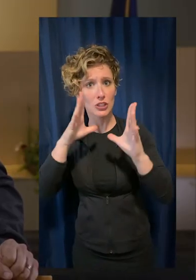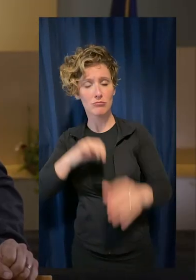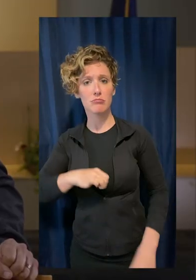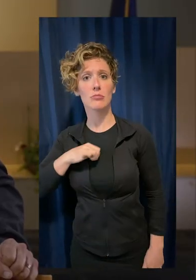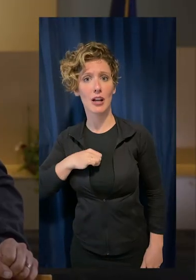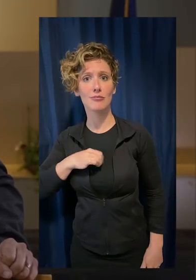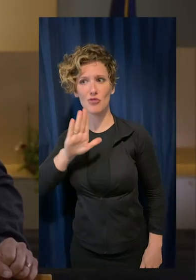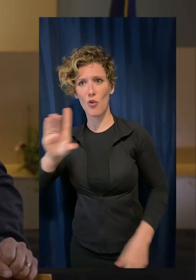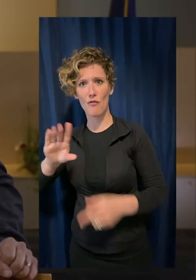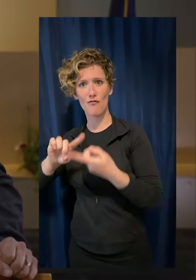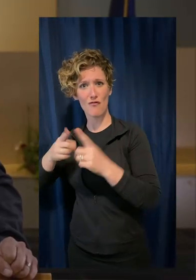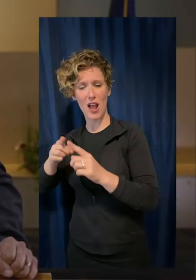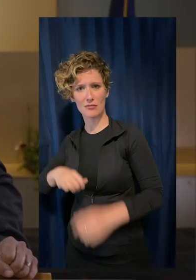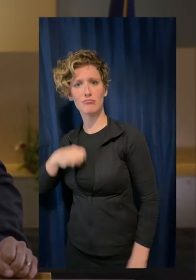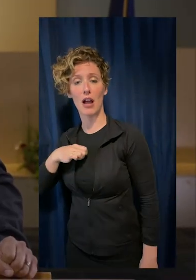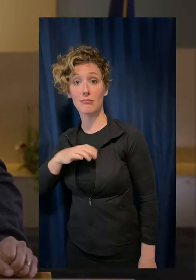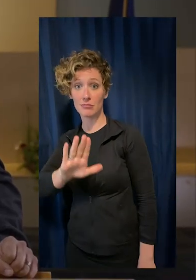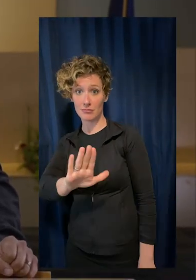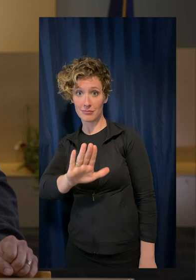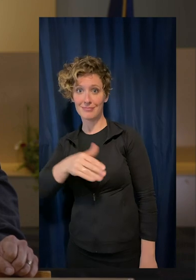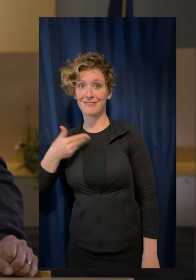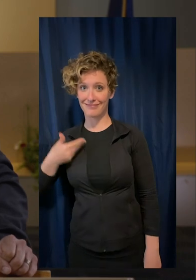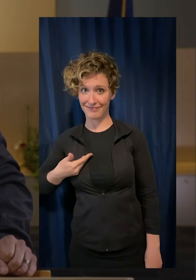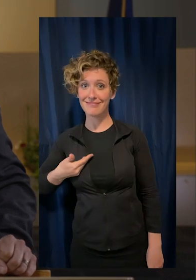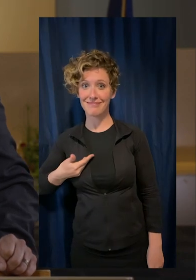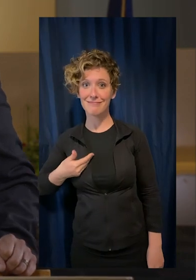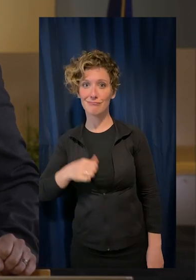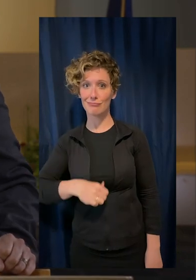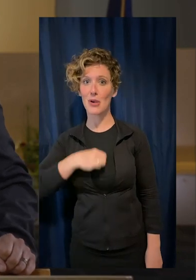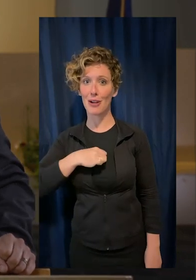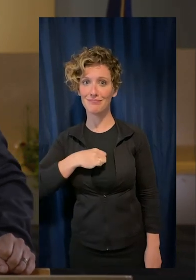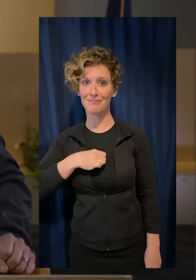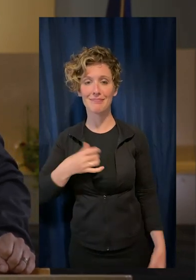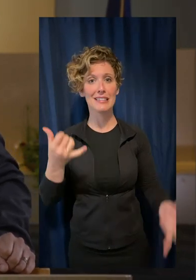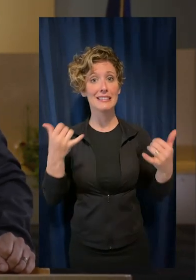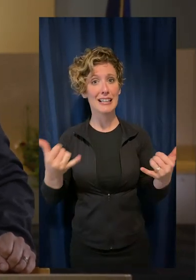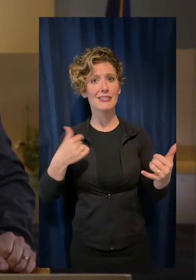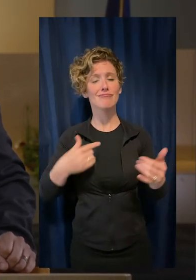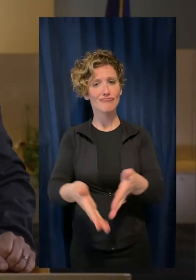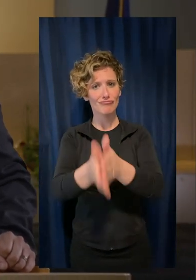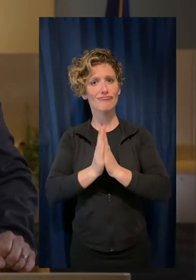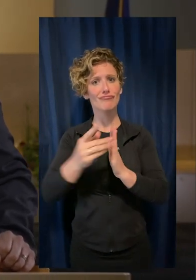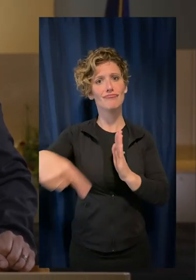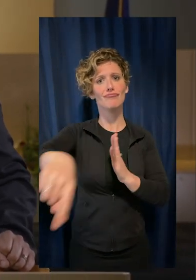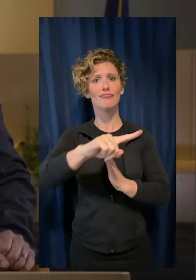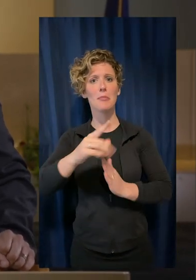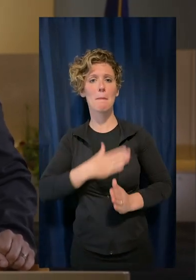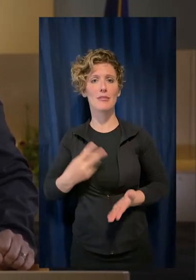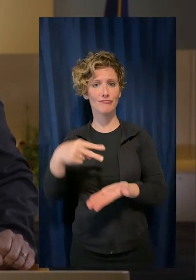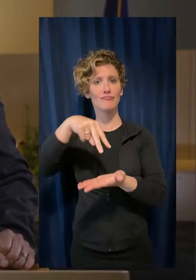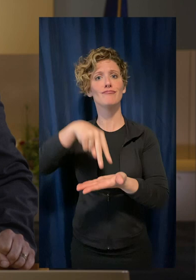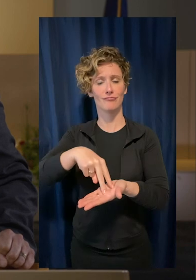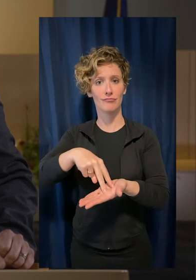Huskies, I am proud of you. At this time, I ask you to please rise for the singing of our national anthem. The anthem is